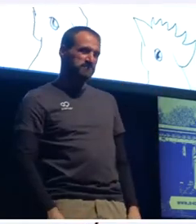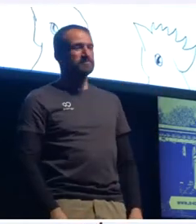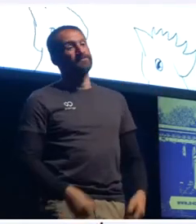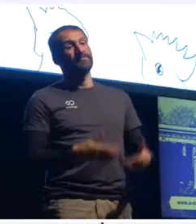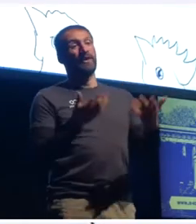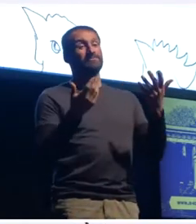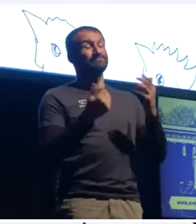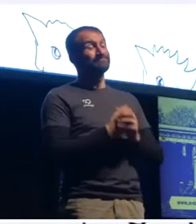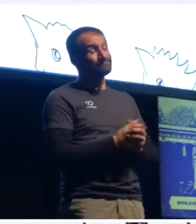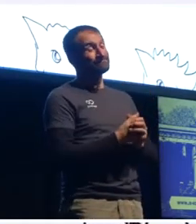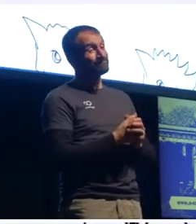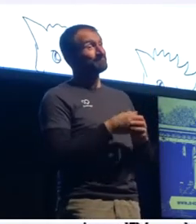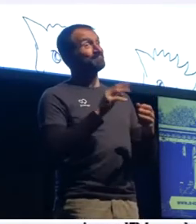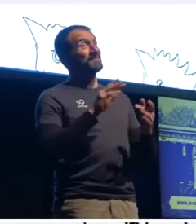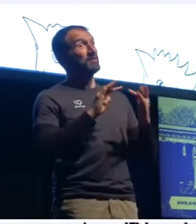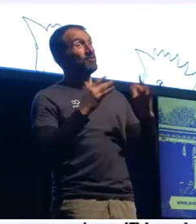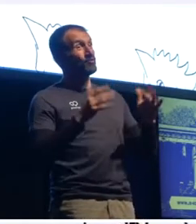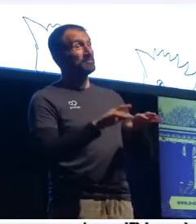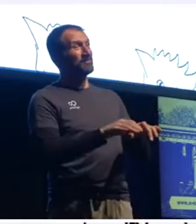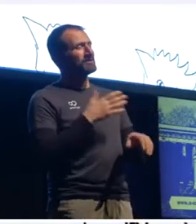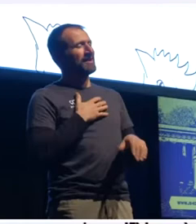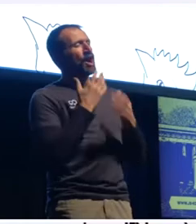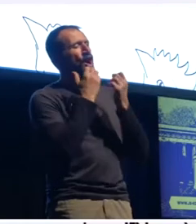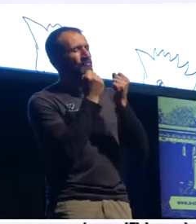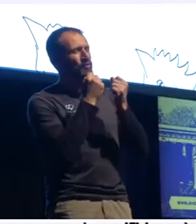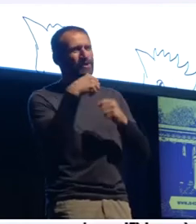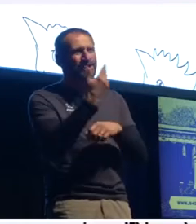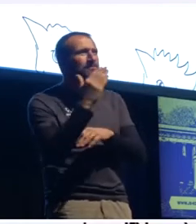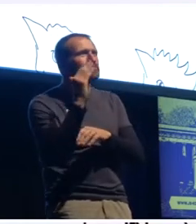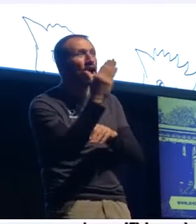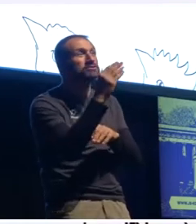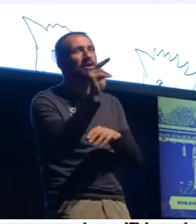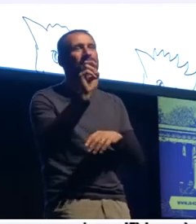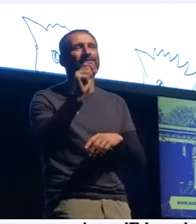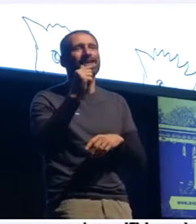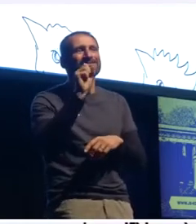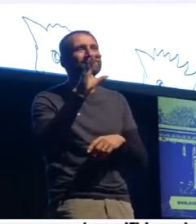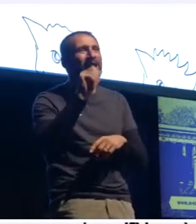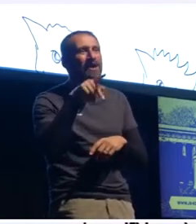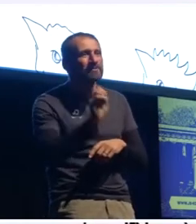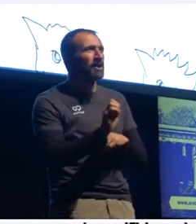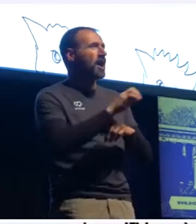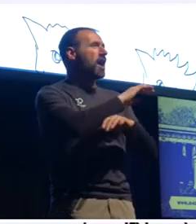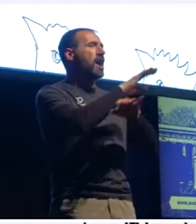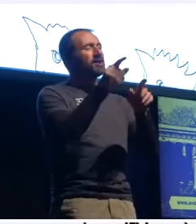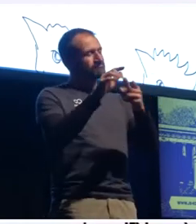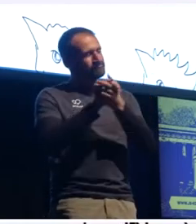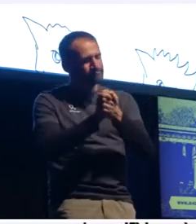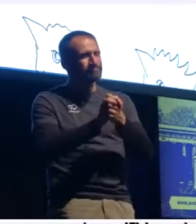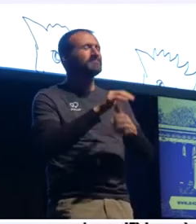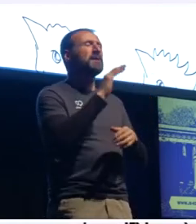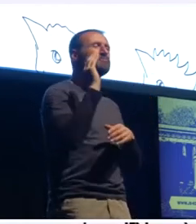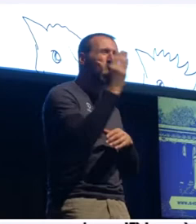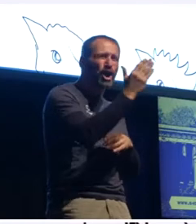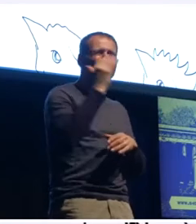But web developers had hope. There was a browser called Netscape. And Netscape promised that one day, the browser would be where most people would do all their work,